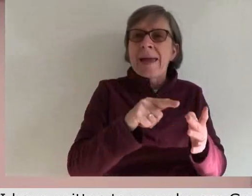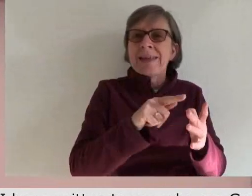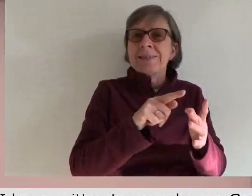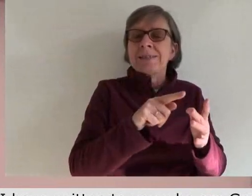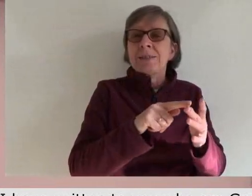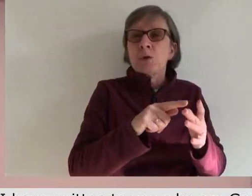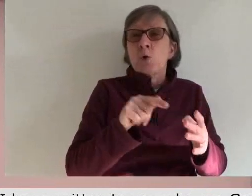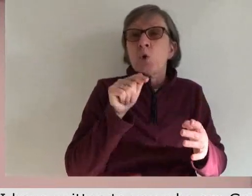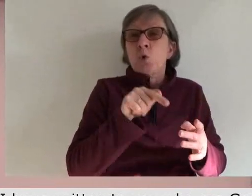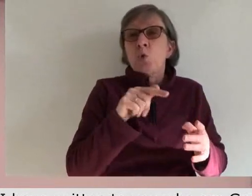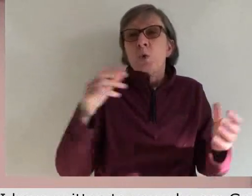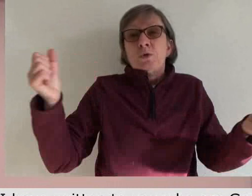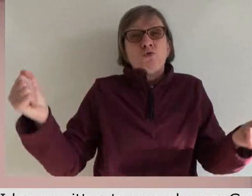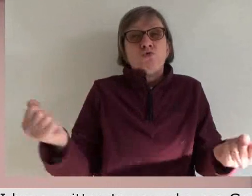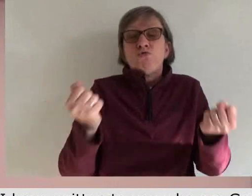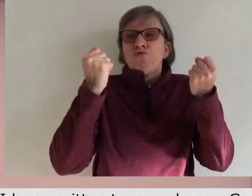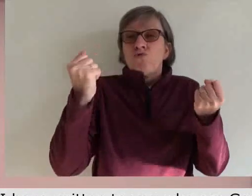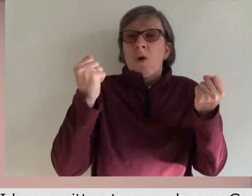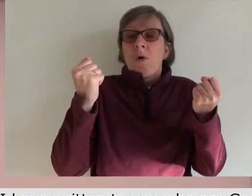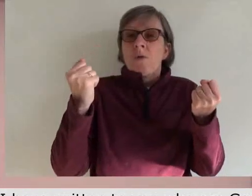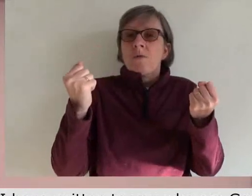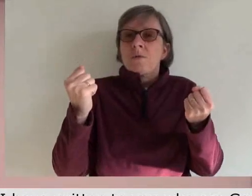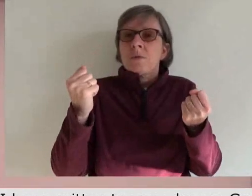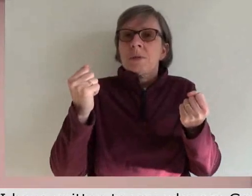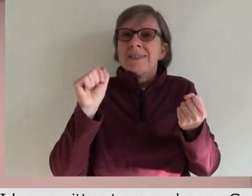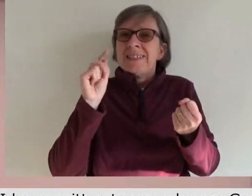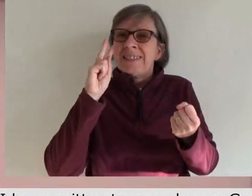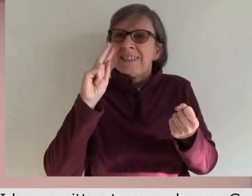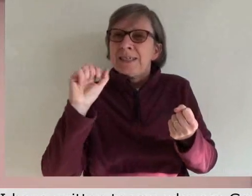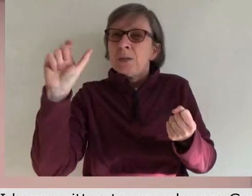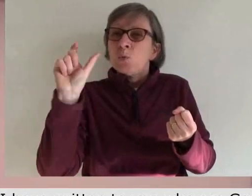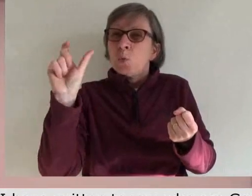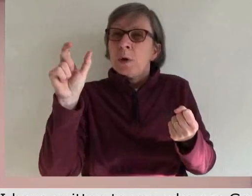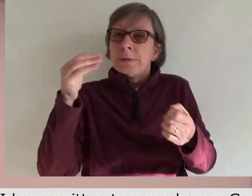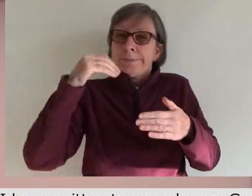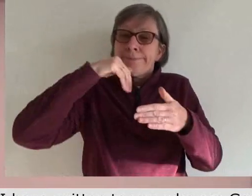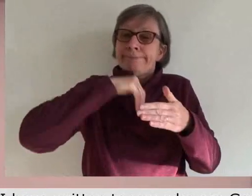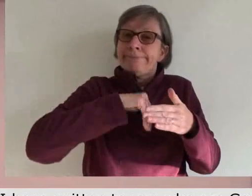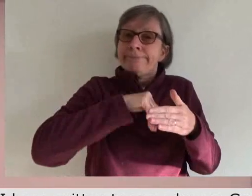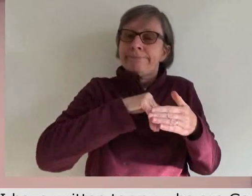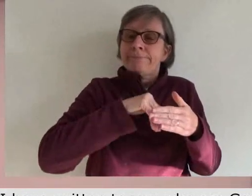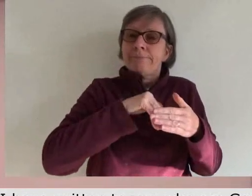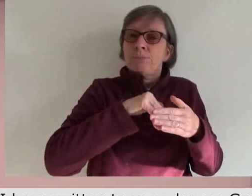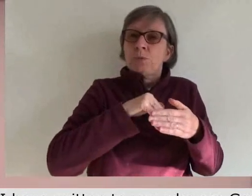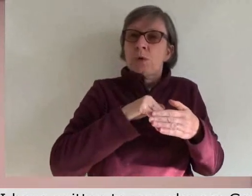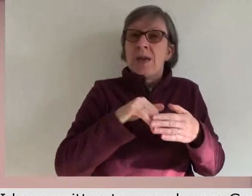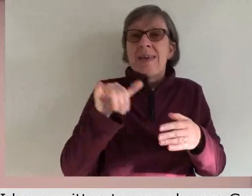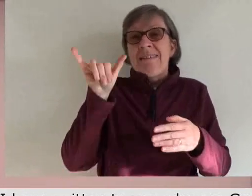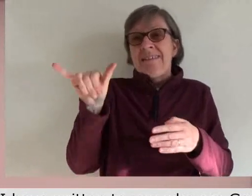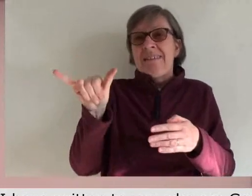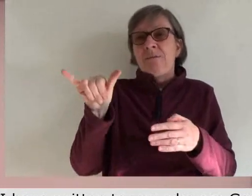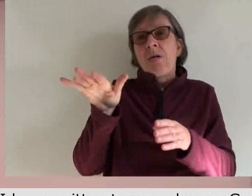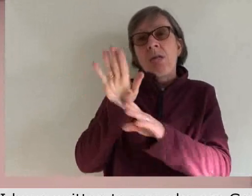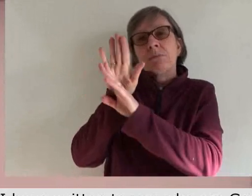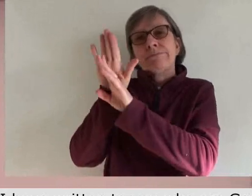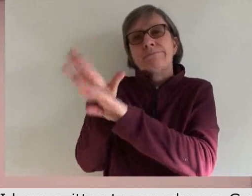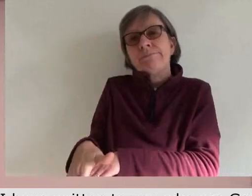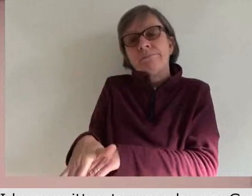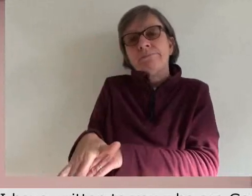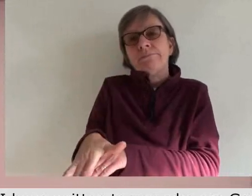men, because you are strong and the word of God lives in you, and you have overcome the evil